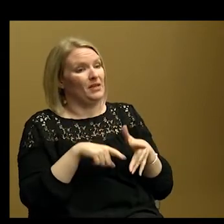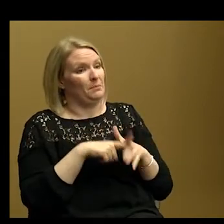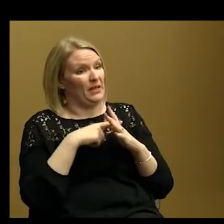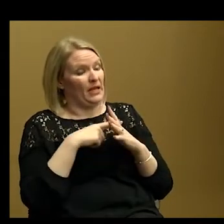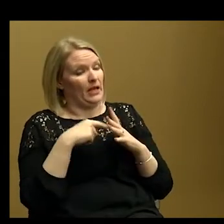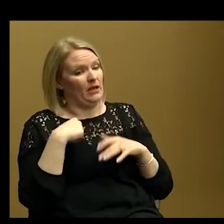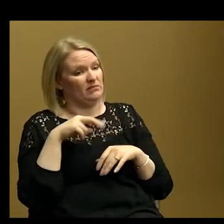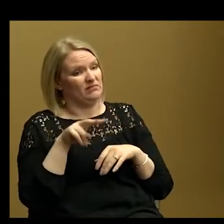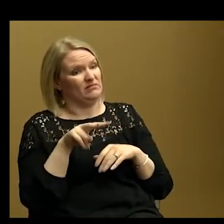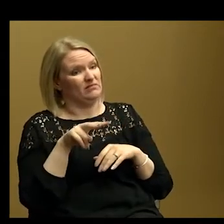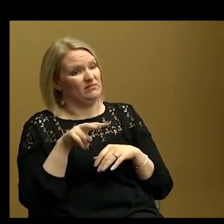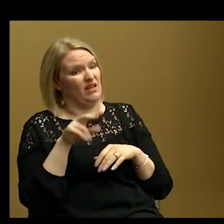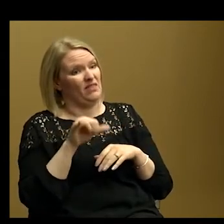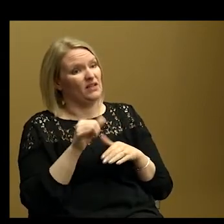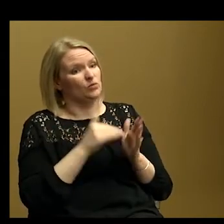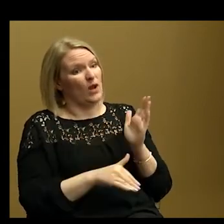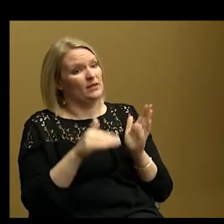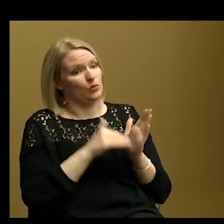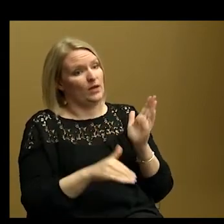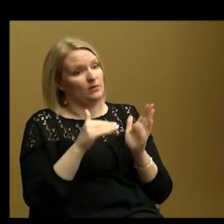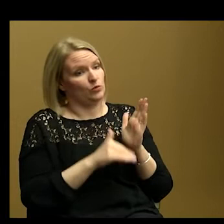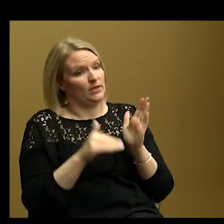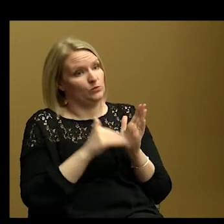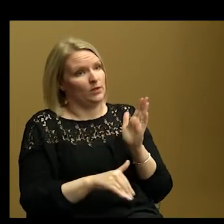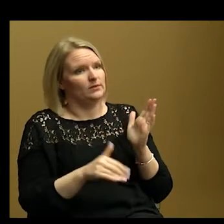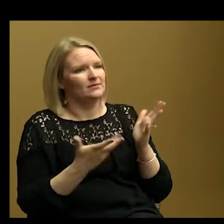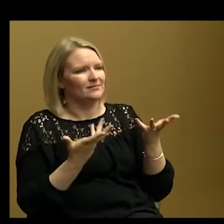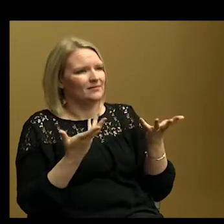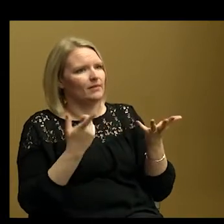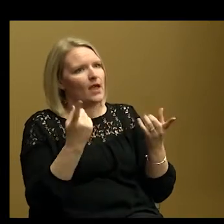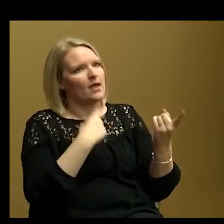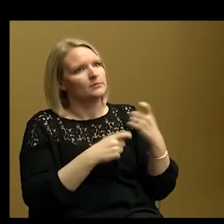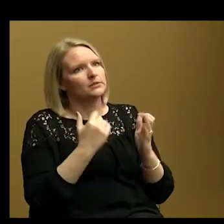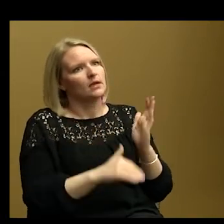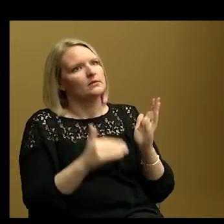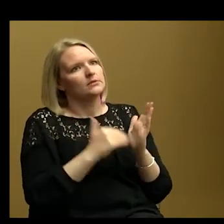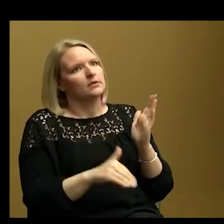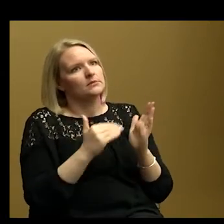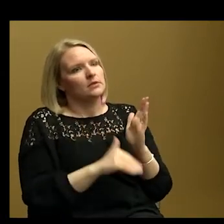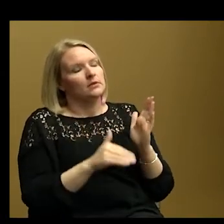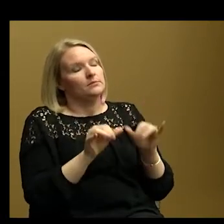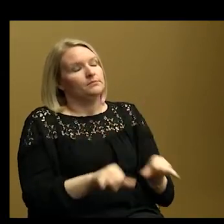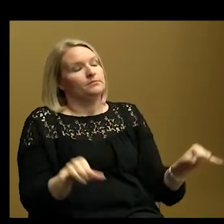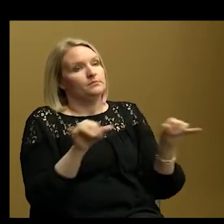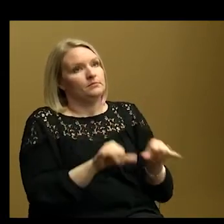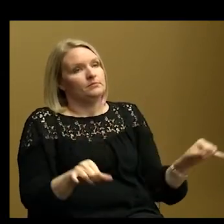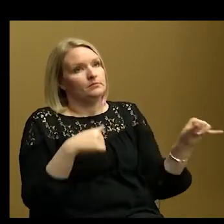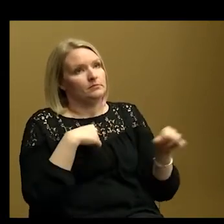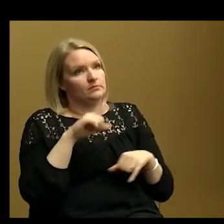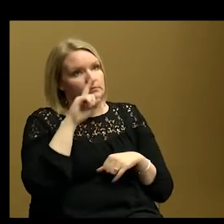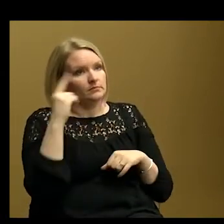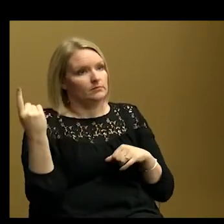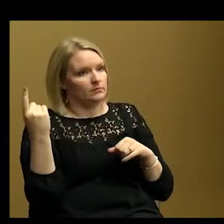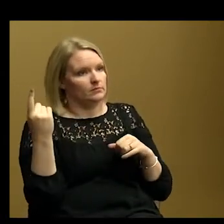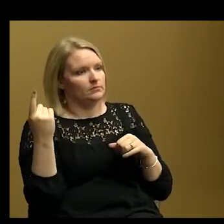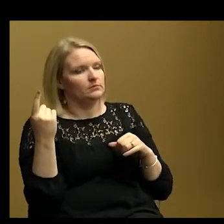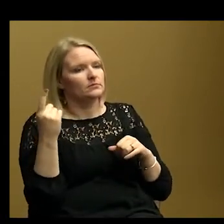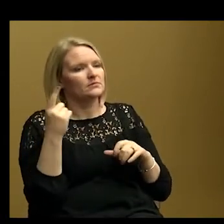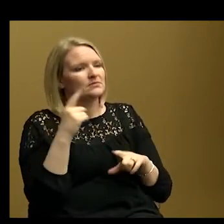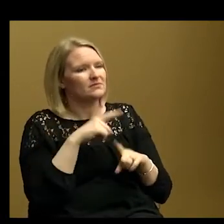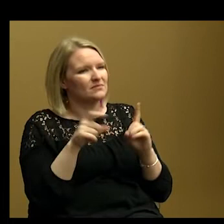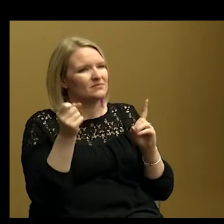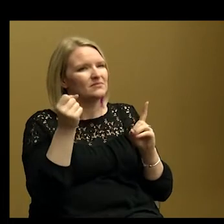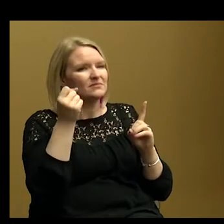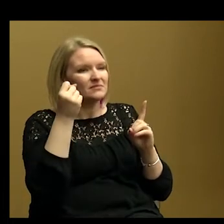it, I was like, this is so redundant. They're asking me the same thing over and over and over. Am I ever going to get through this? So it